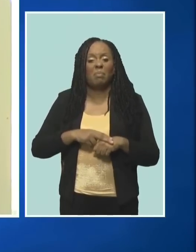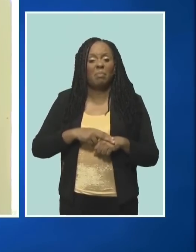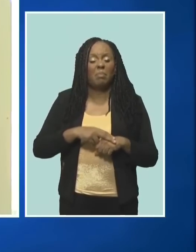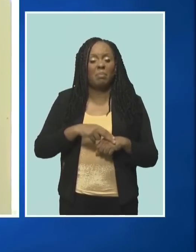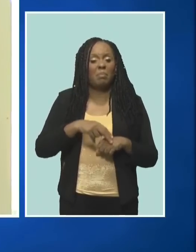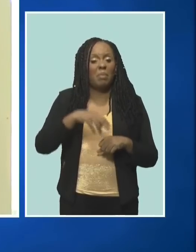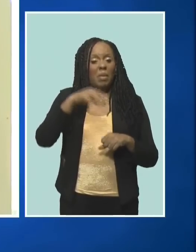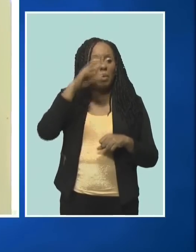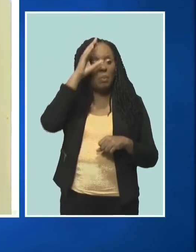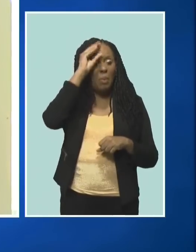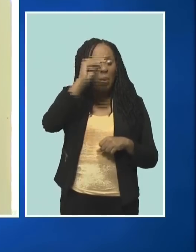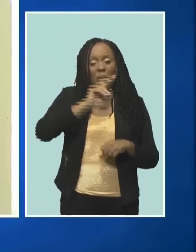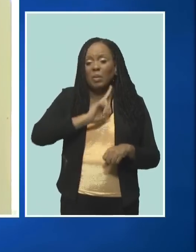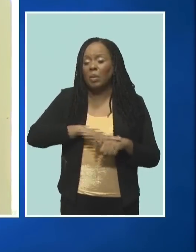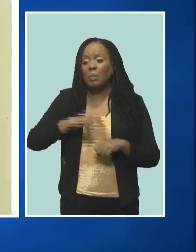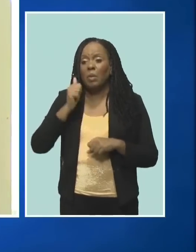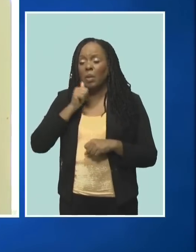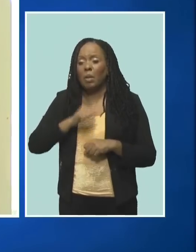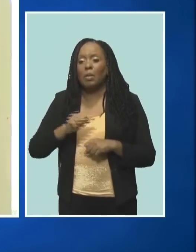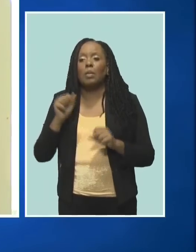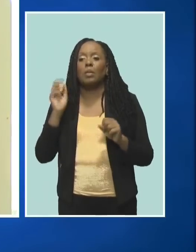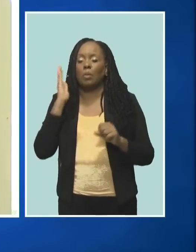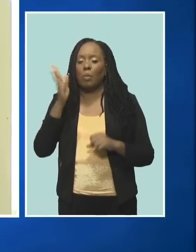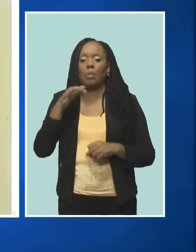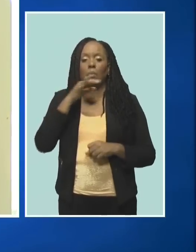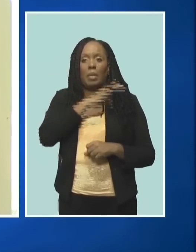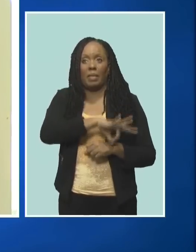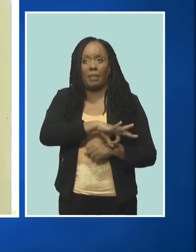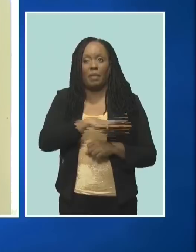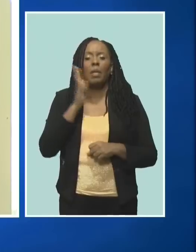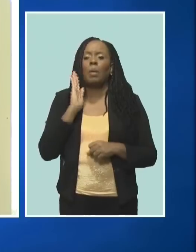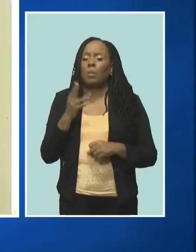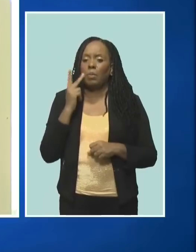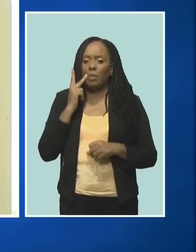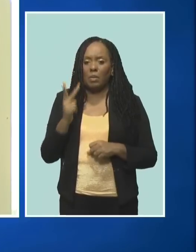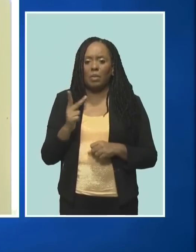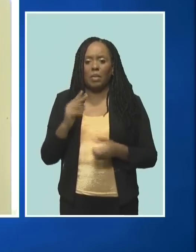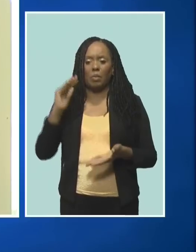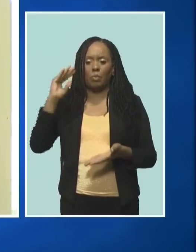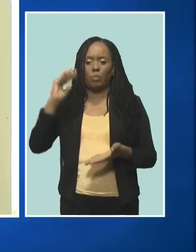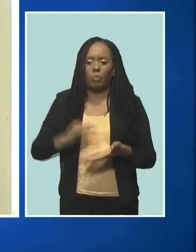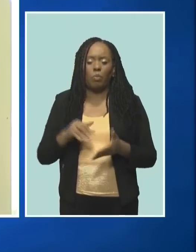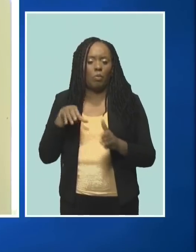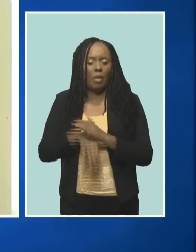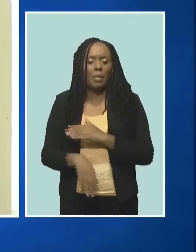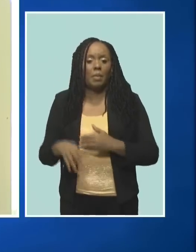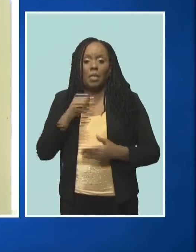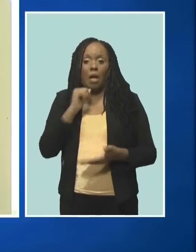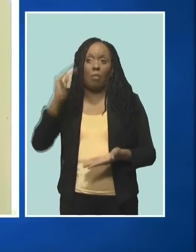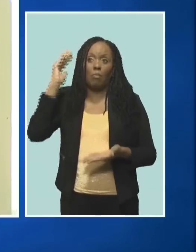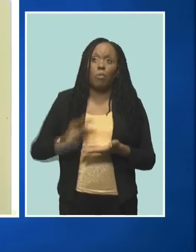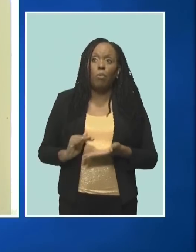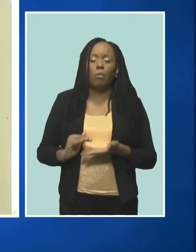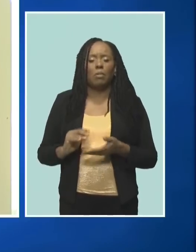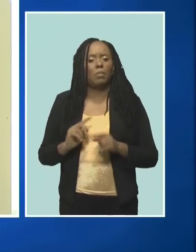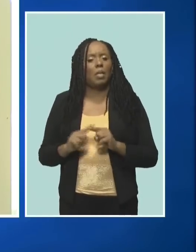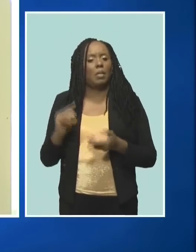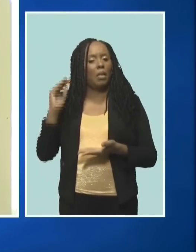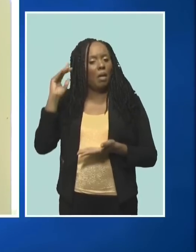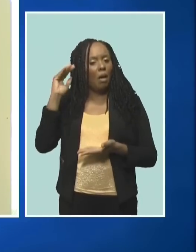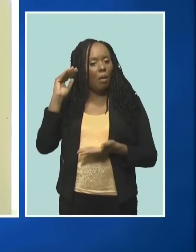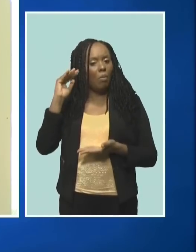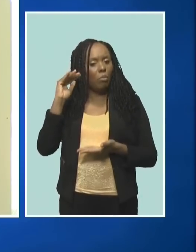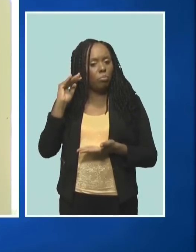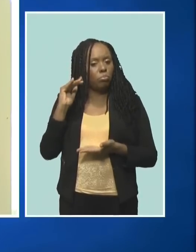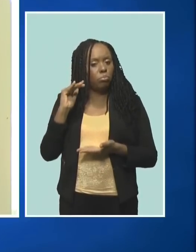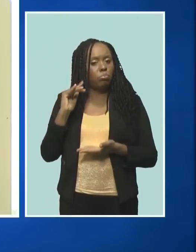that, you're going to see a reduction in crime over time. It's not an overnight fix. I'm not here to promise you any overnight fix. But